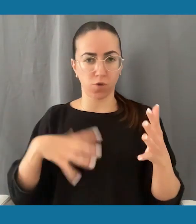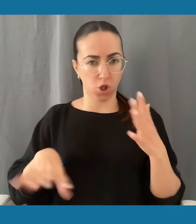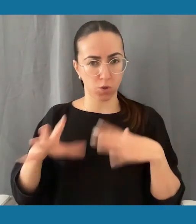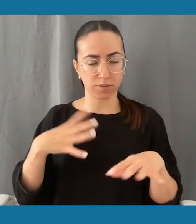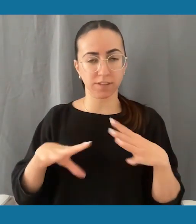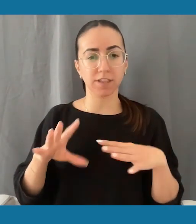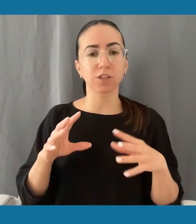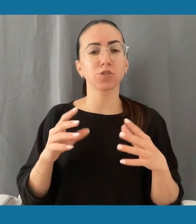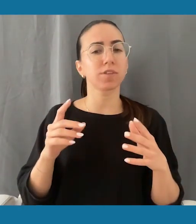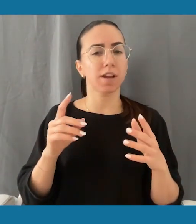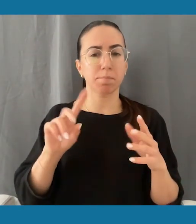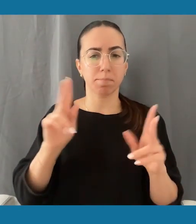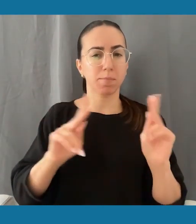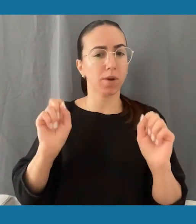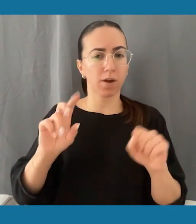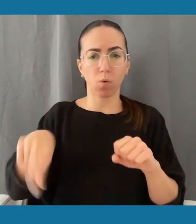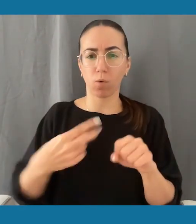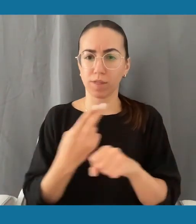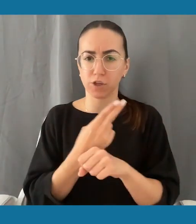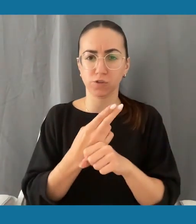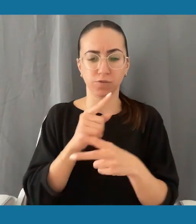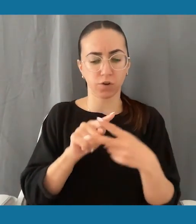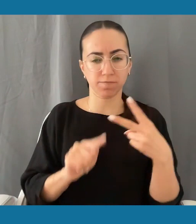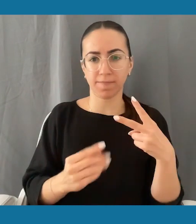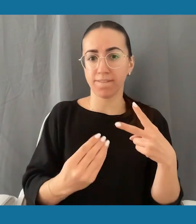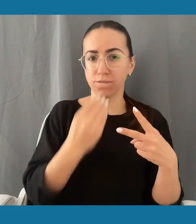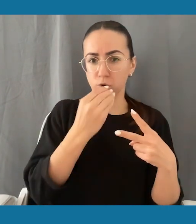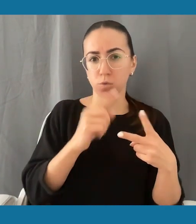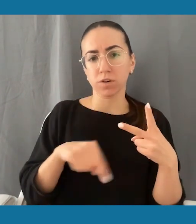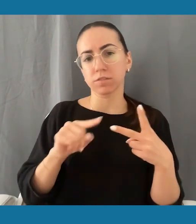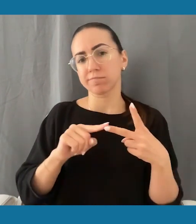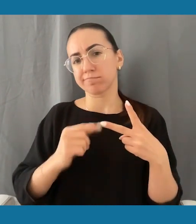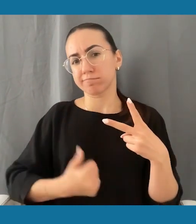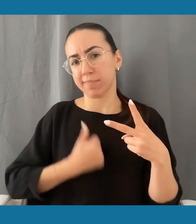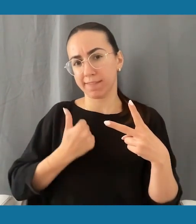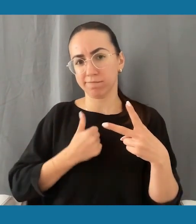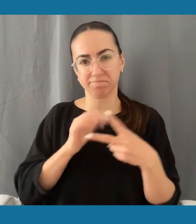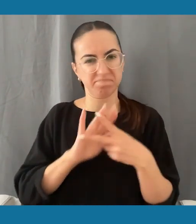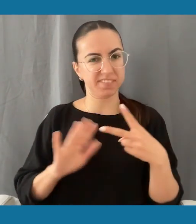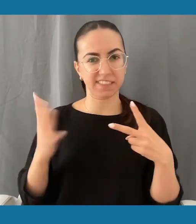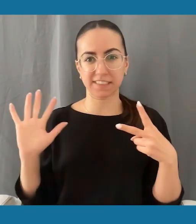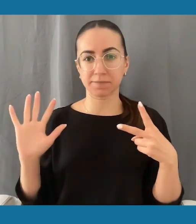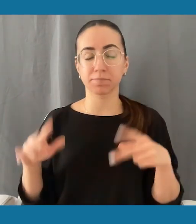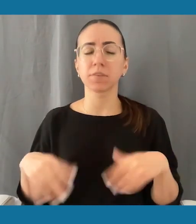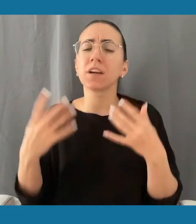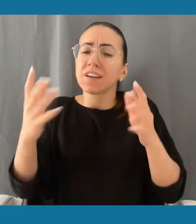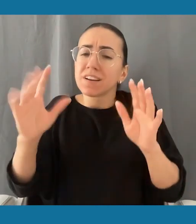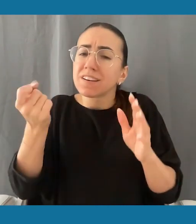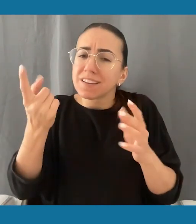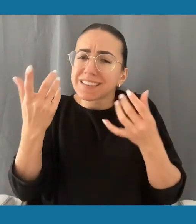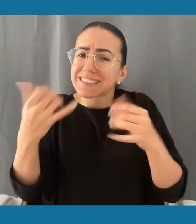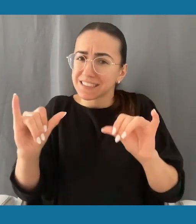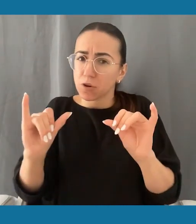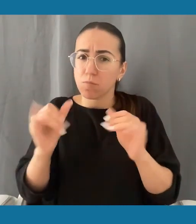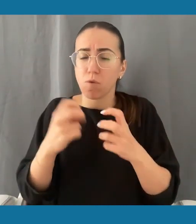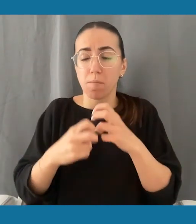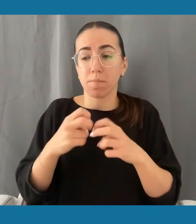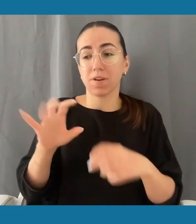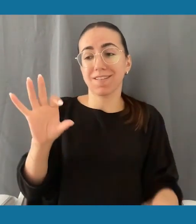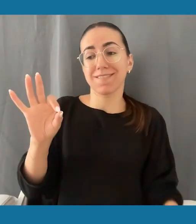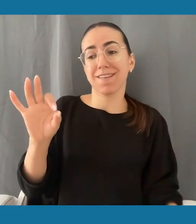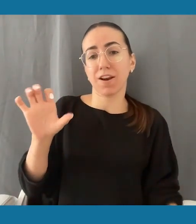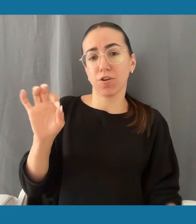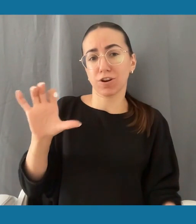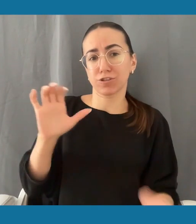two purposes, food and shelter. It still became a problem because $900 is about the average